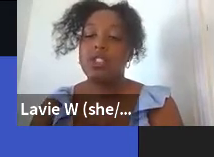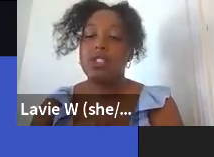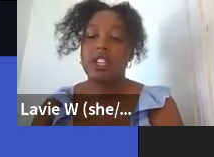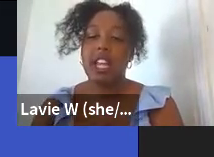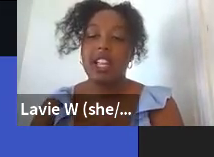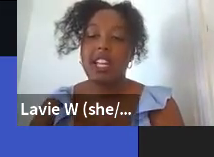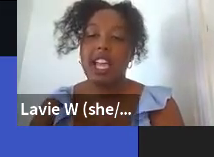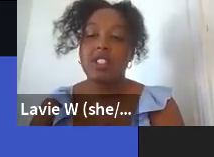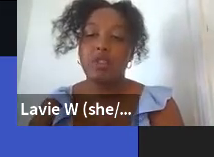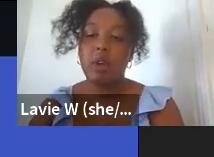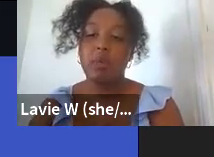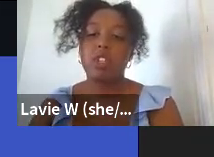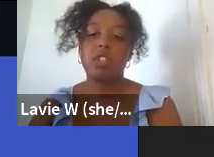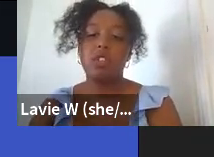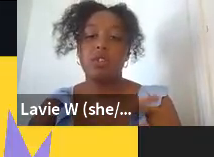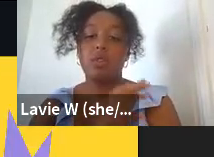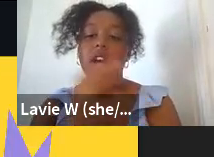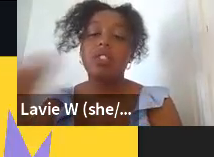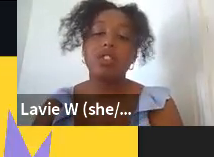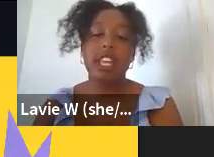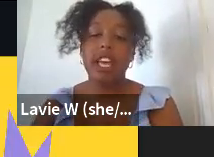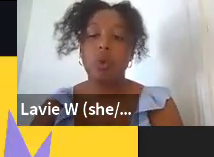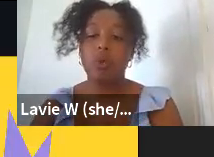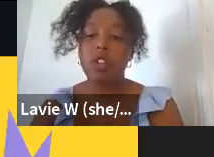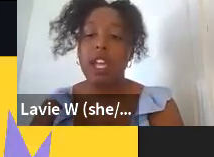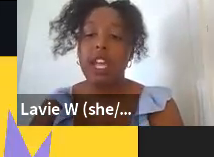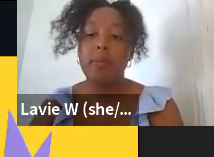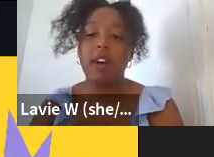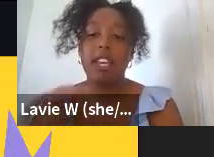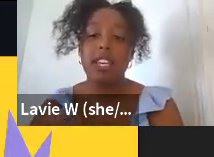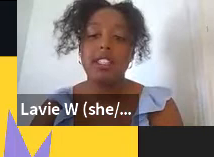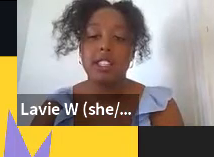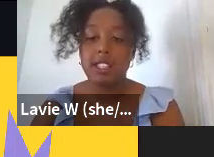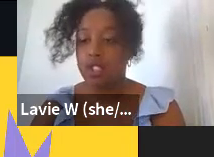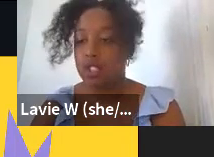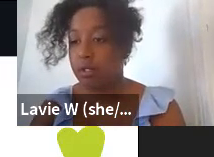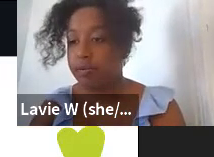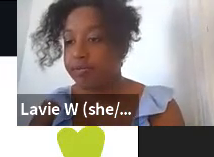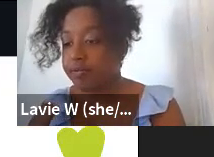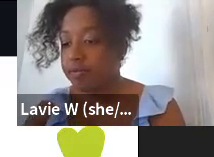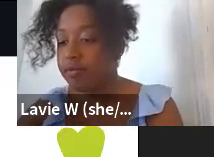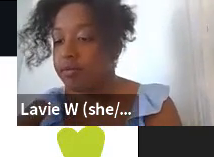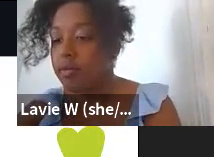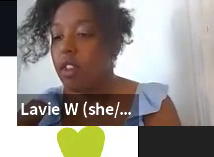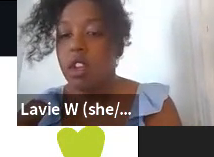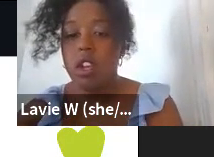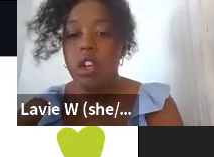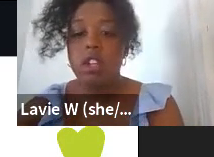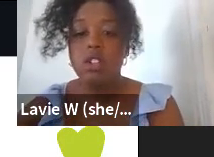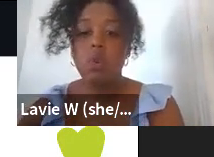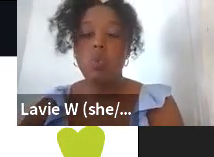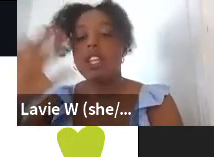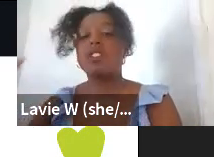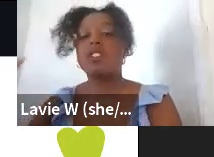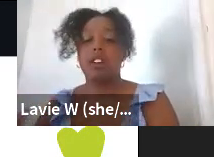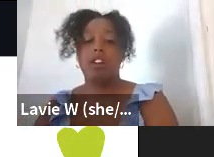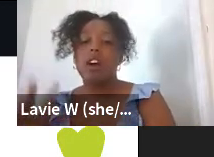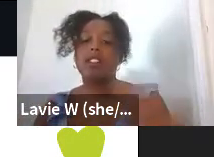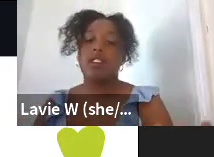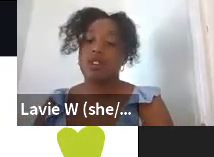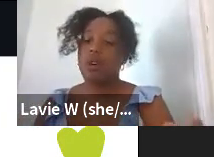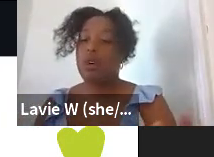using intersectionality as a framework to understand what we're talking about is essential. So what is